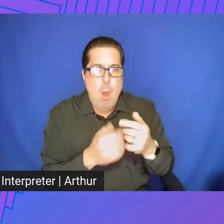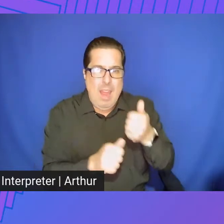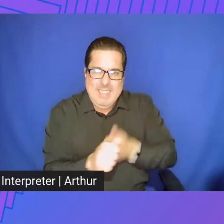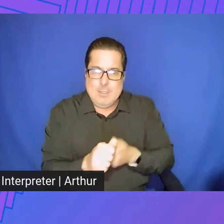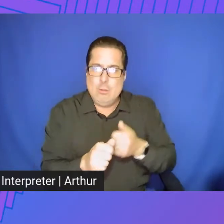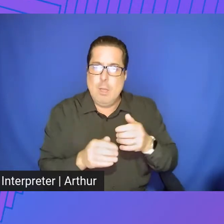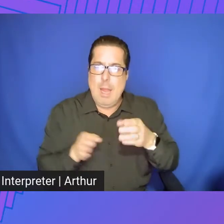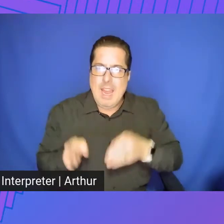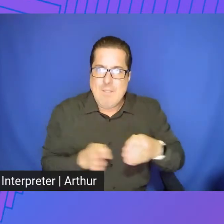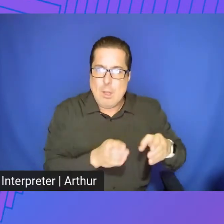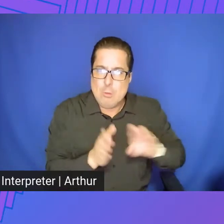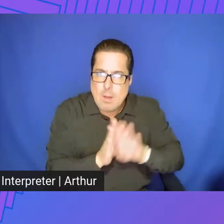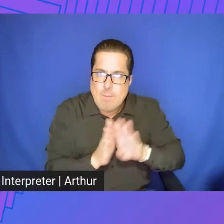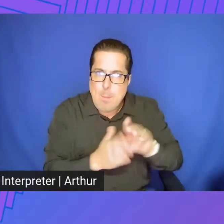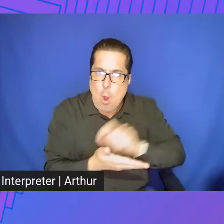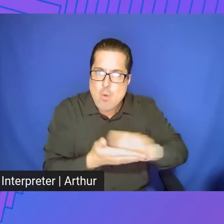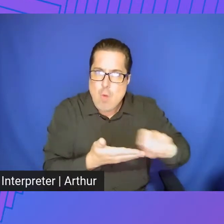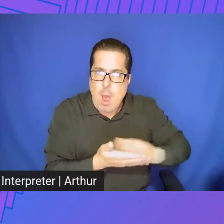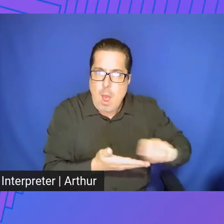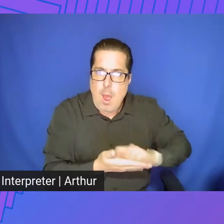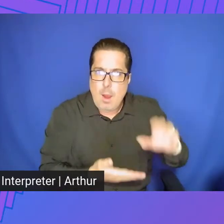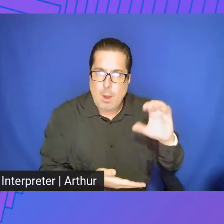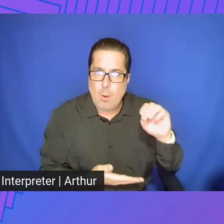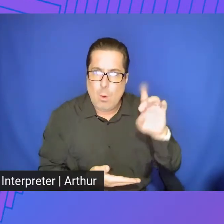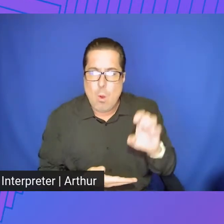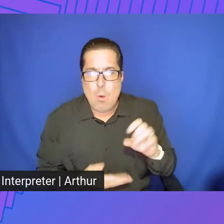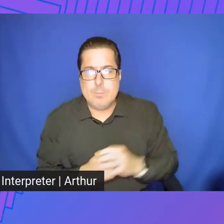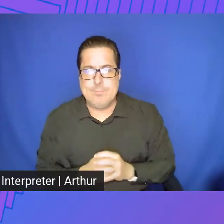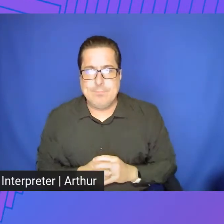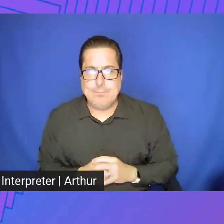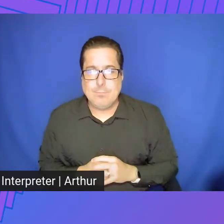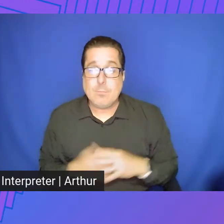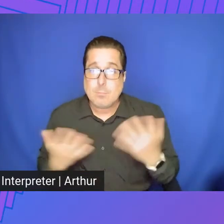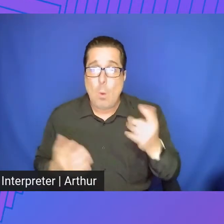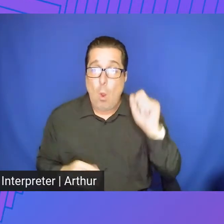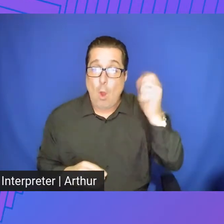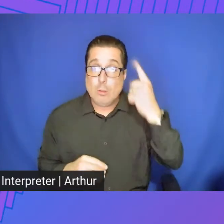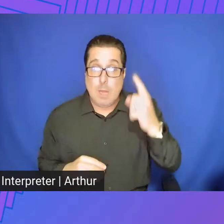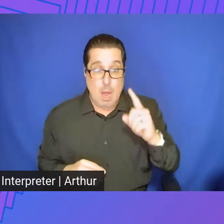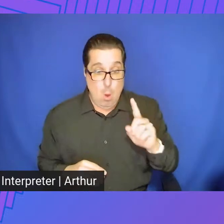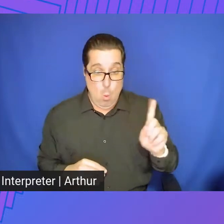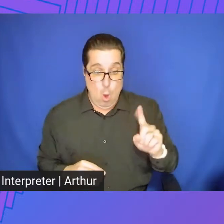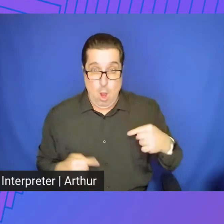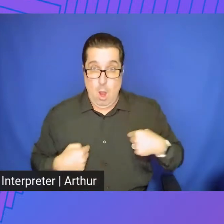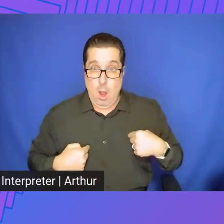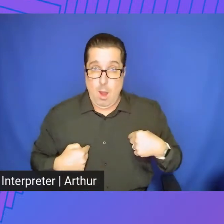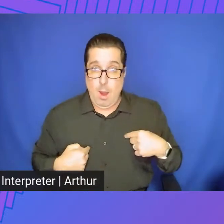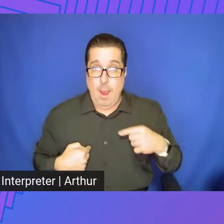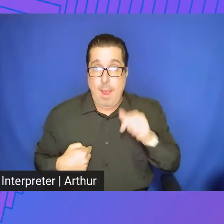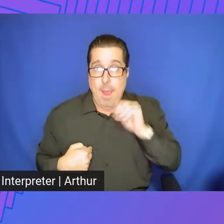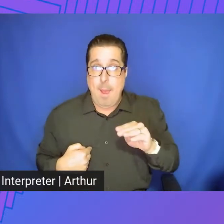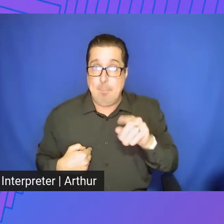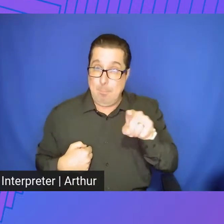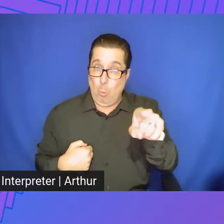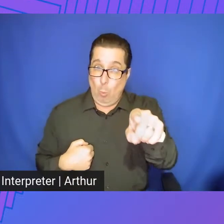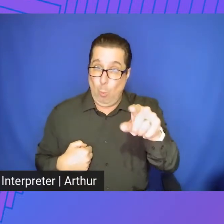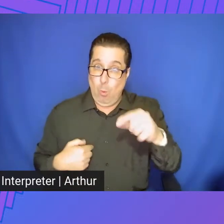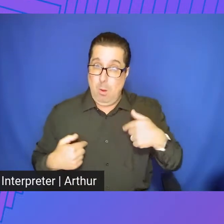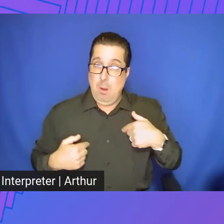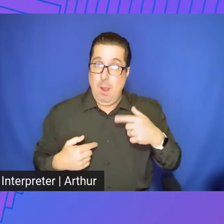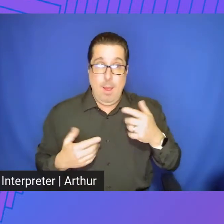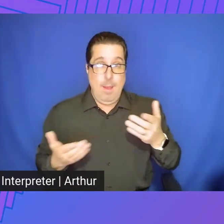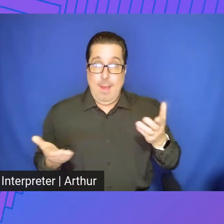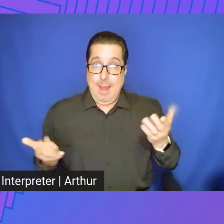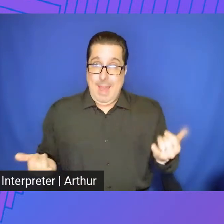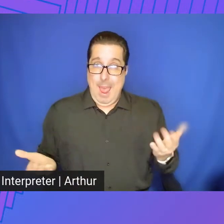are writing the code. Understanding not just where you are today and the challenges that you have to solve, but